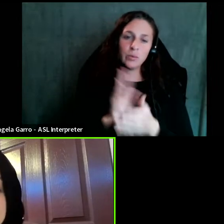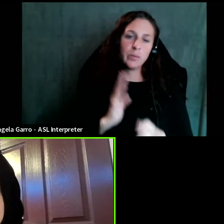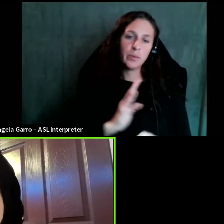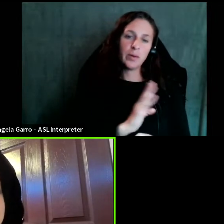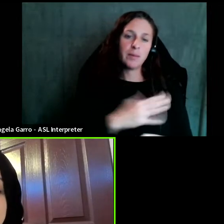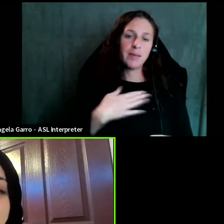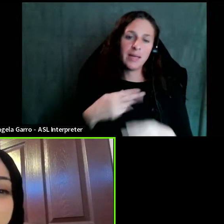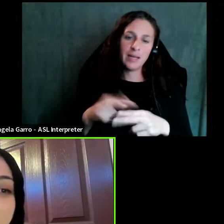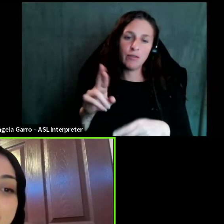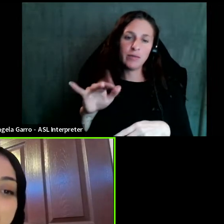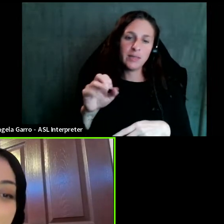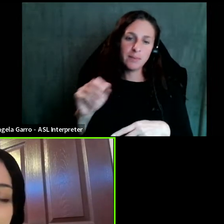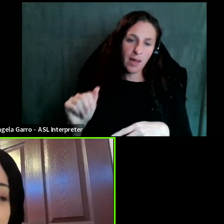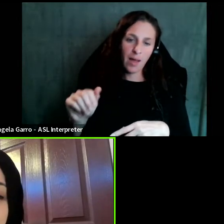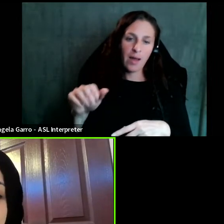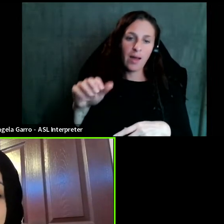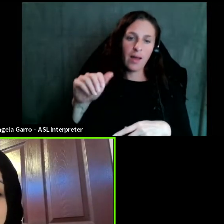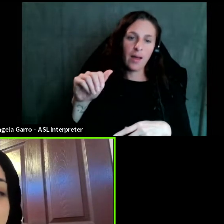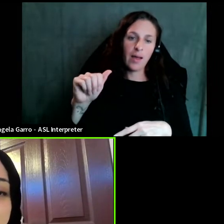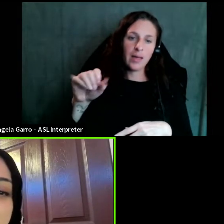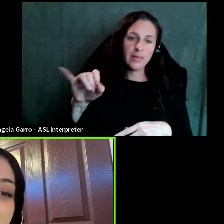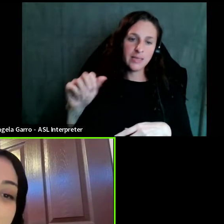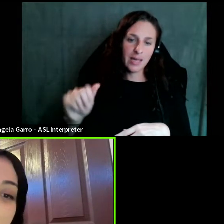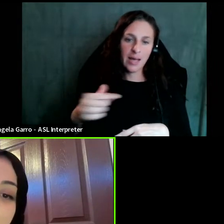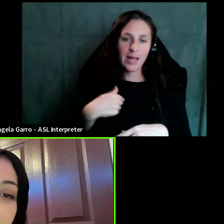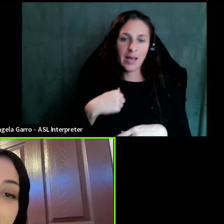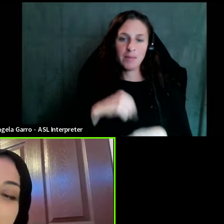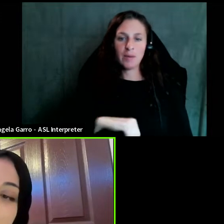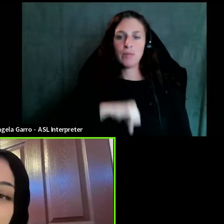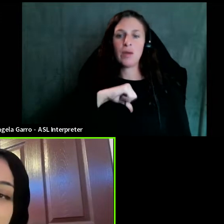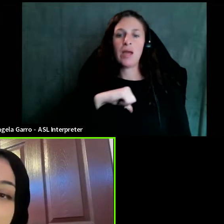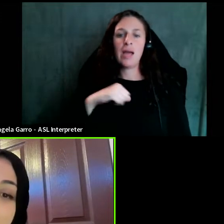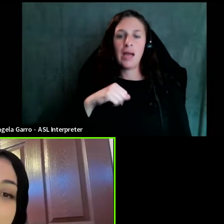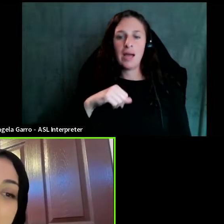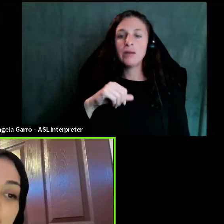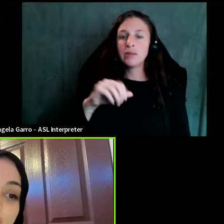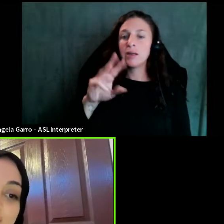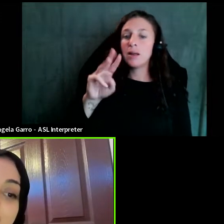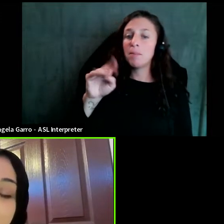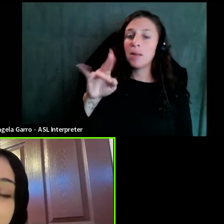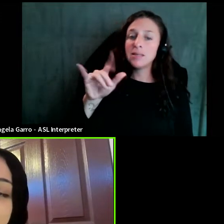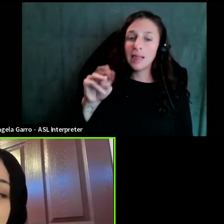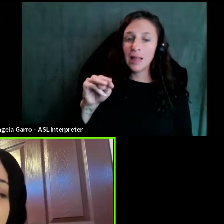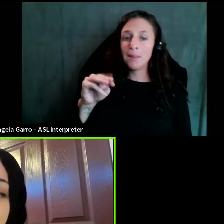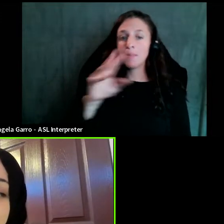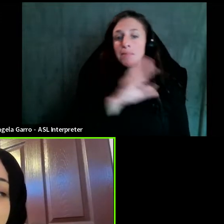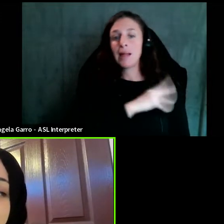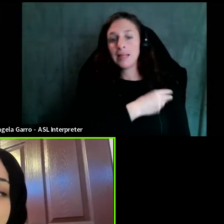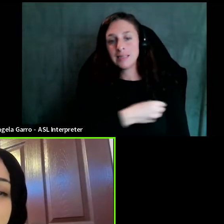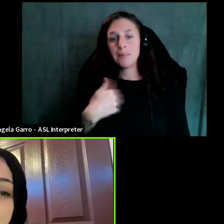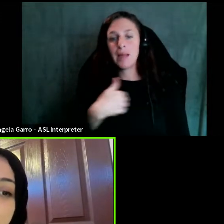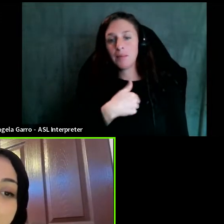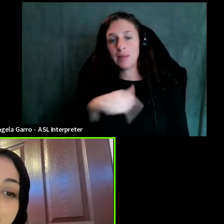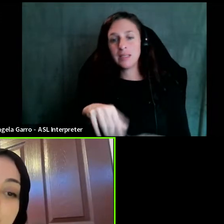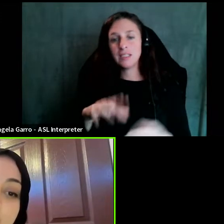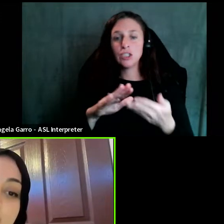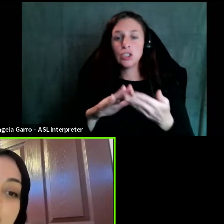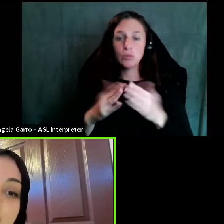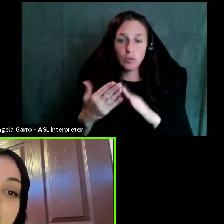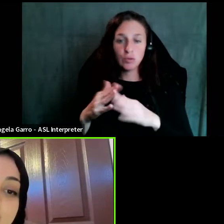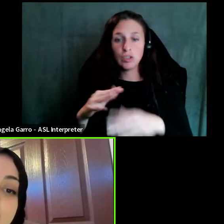is Rema Asia, and I am a proud Muslim Palestinian member of this community, serving as an English teacher at Burlingame High